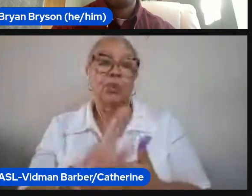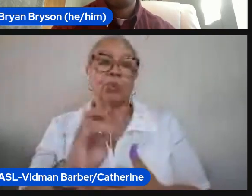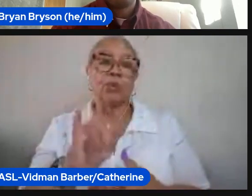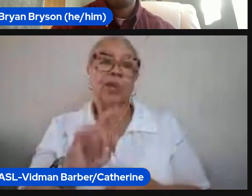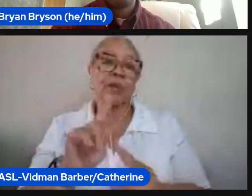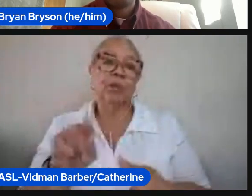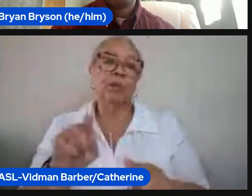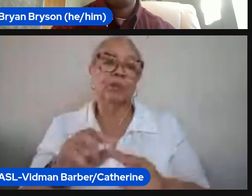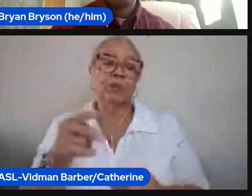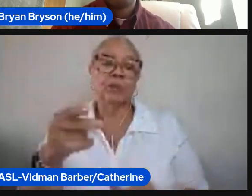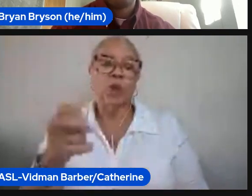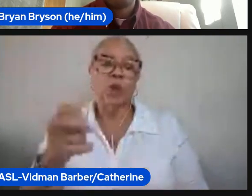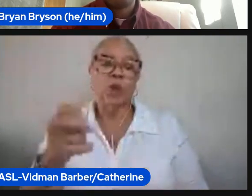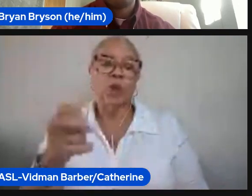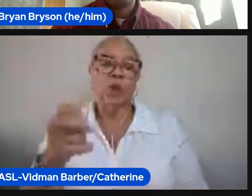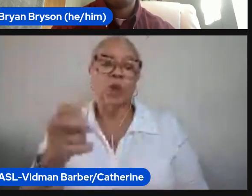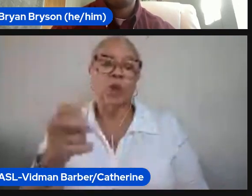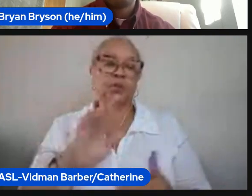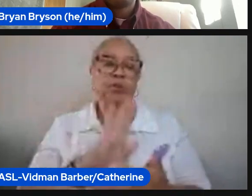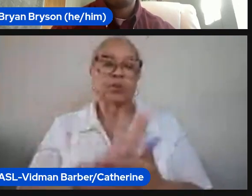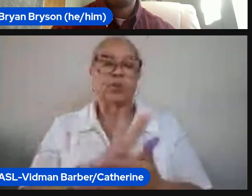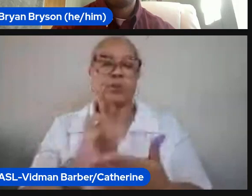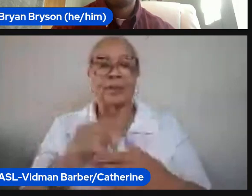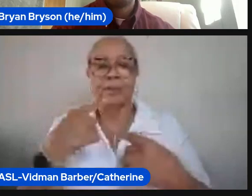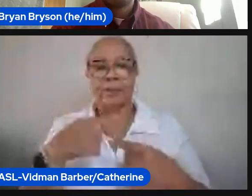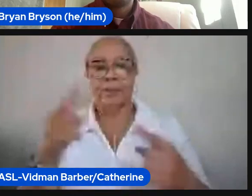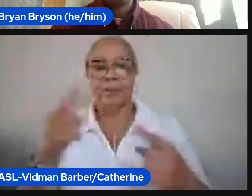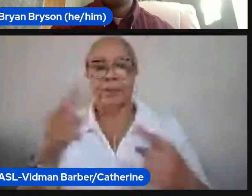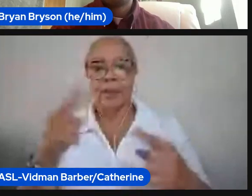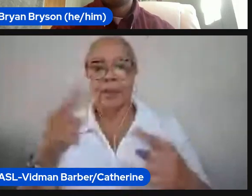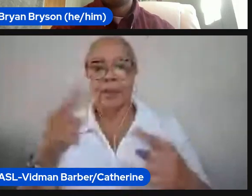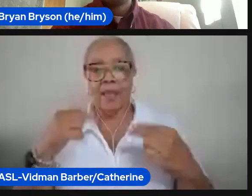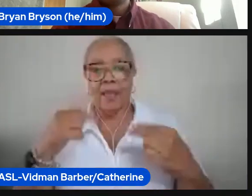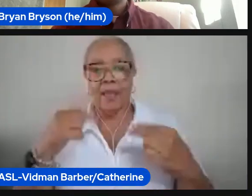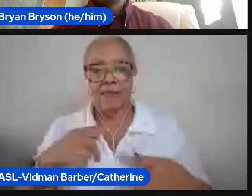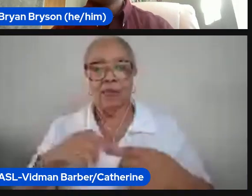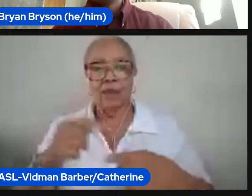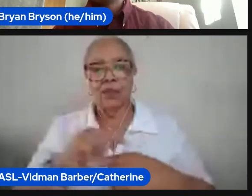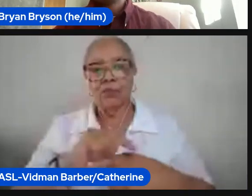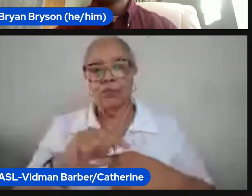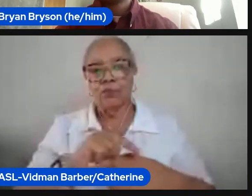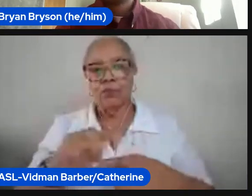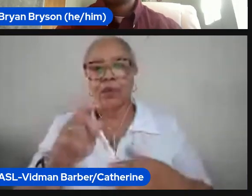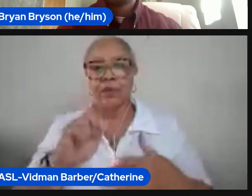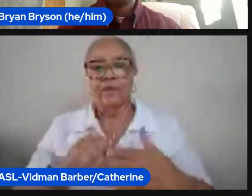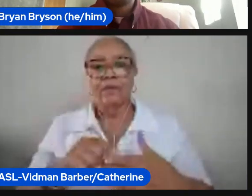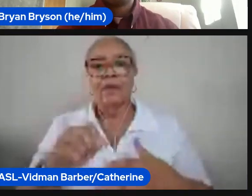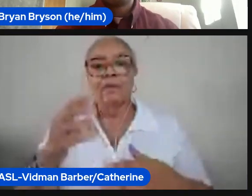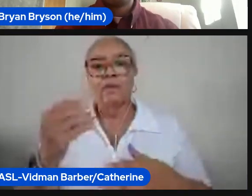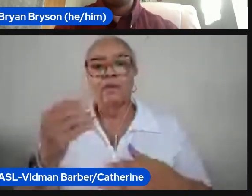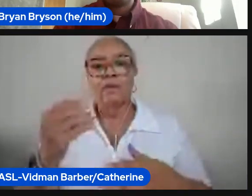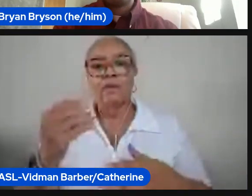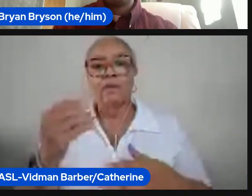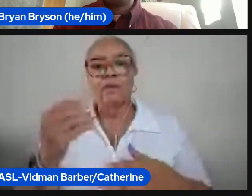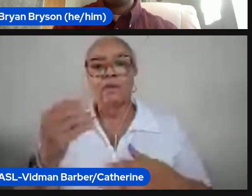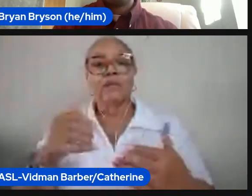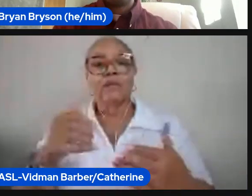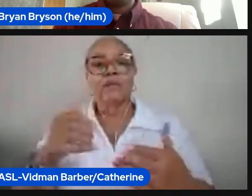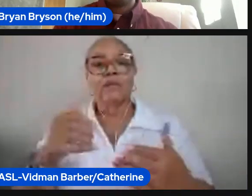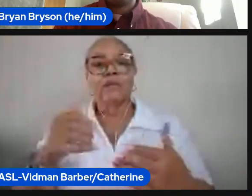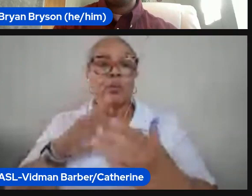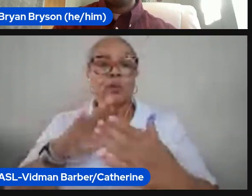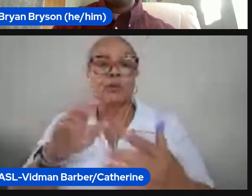Harvard T.H. Chan School of Public Health, where he trained with Sarah Fortune and became interested in new approaches to